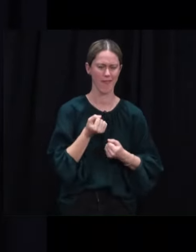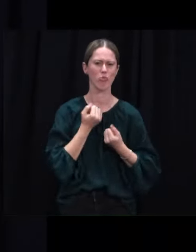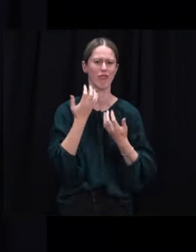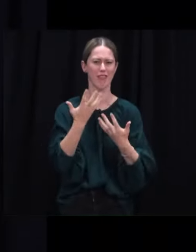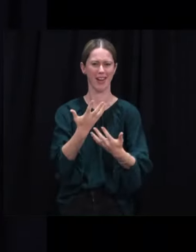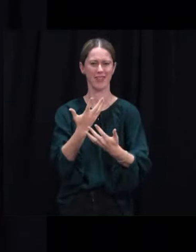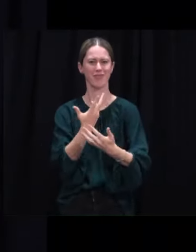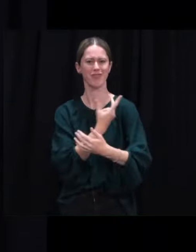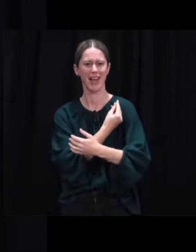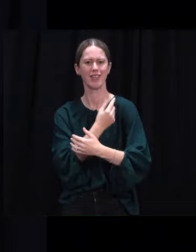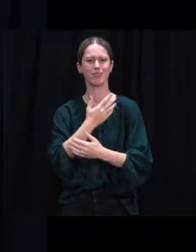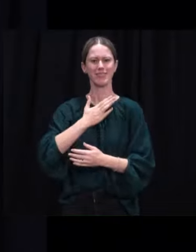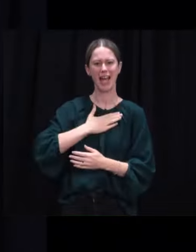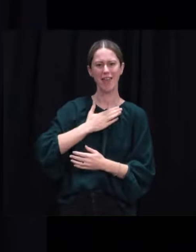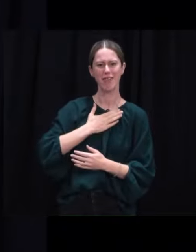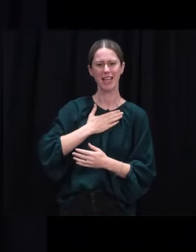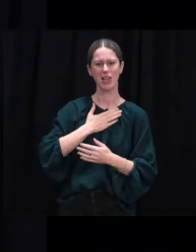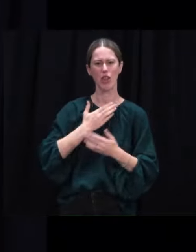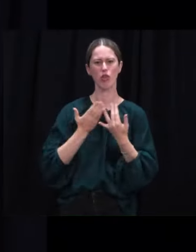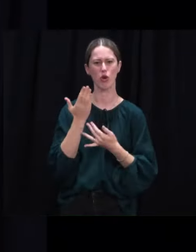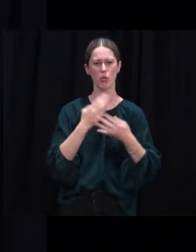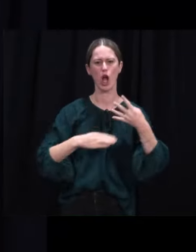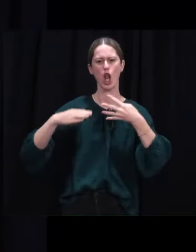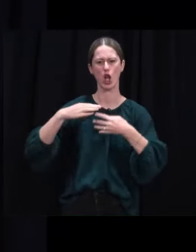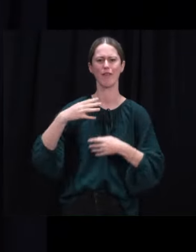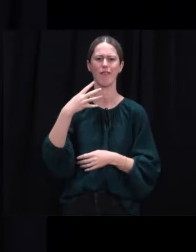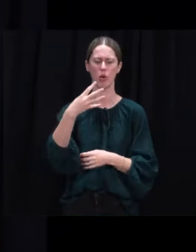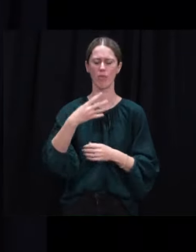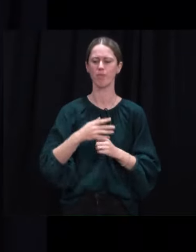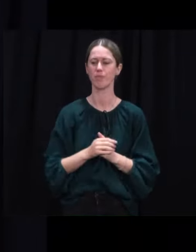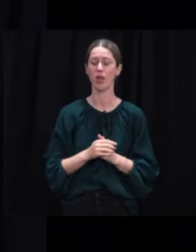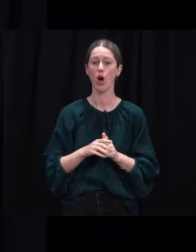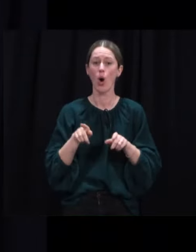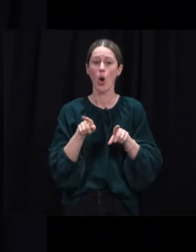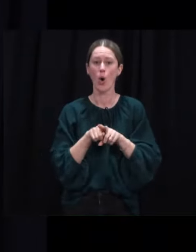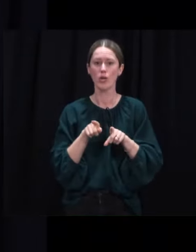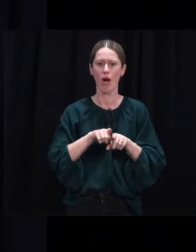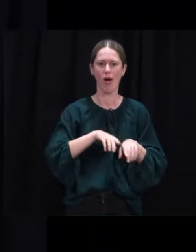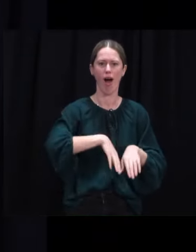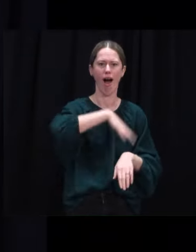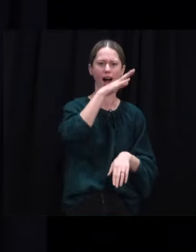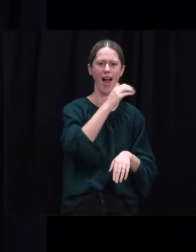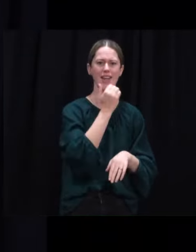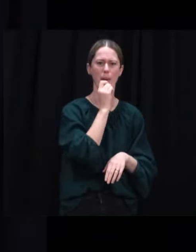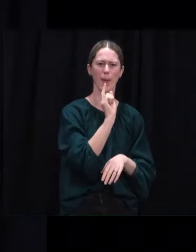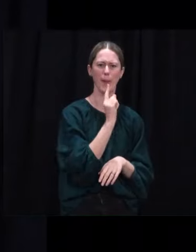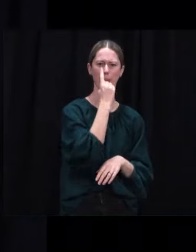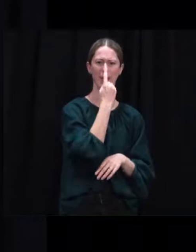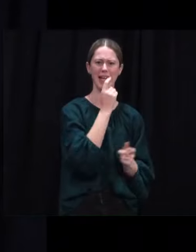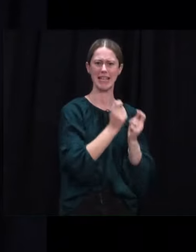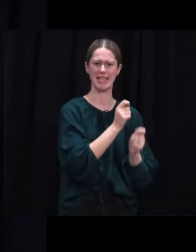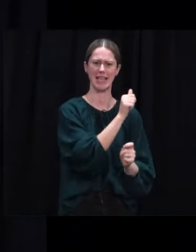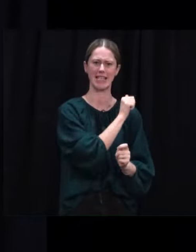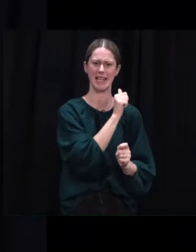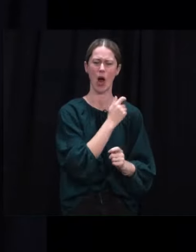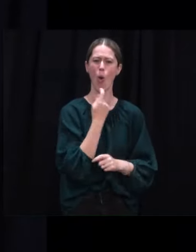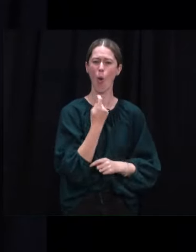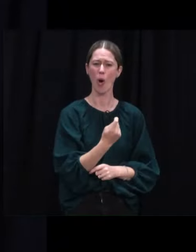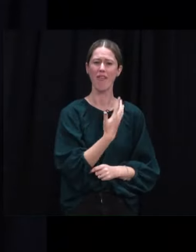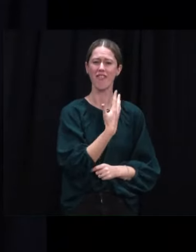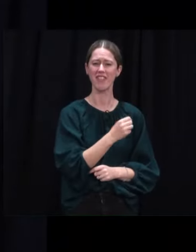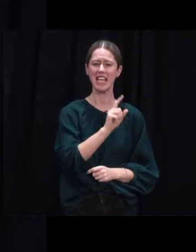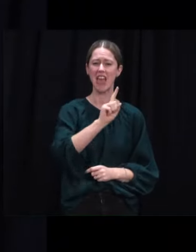happen safely under Alert Level 4. We also saw record testing numbers yesterday. Nearly 50,000